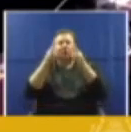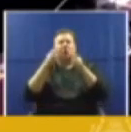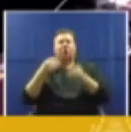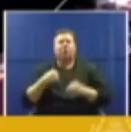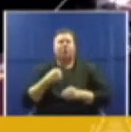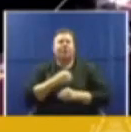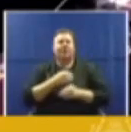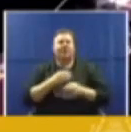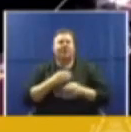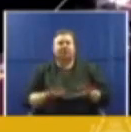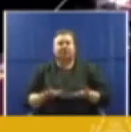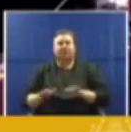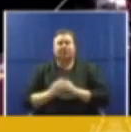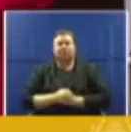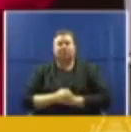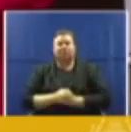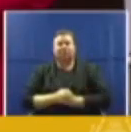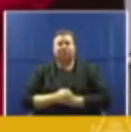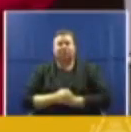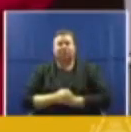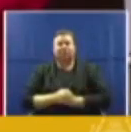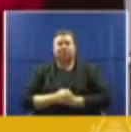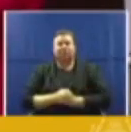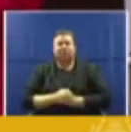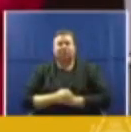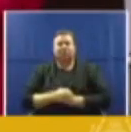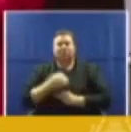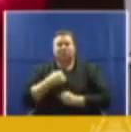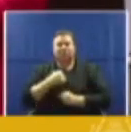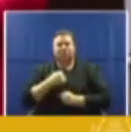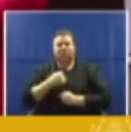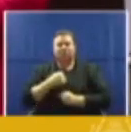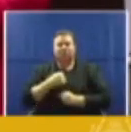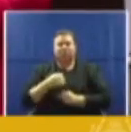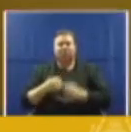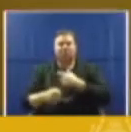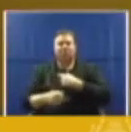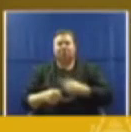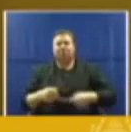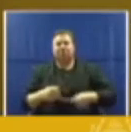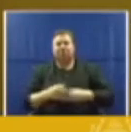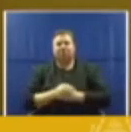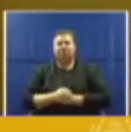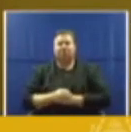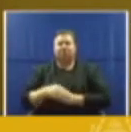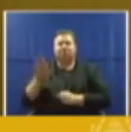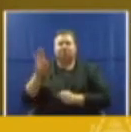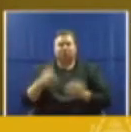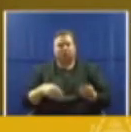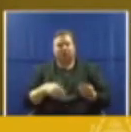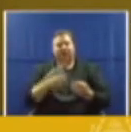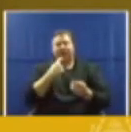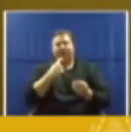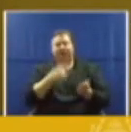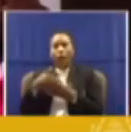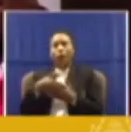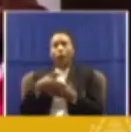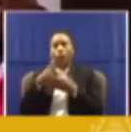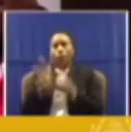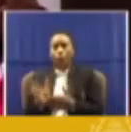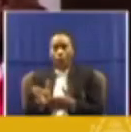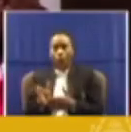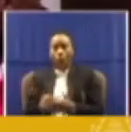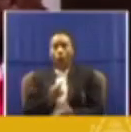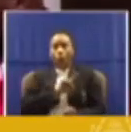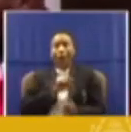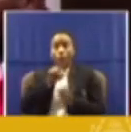citizens to understand that our role as members of Parliament, as the Constitutional Court judgment had said in the previous term, that we need to